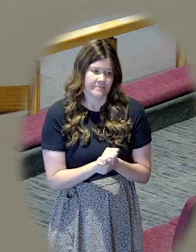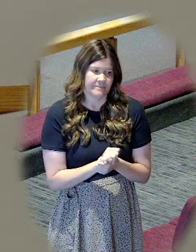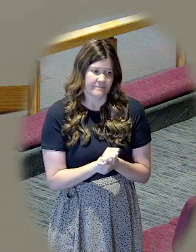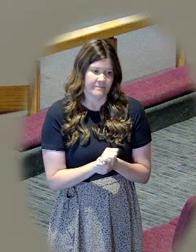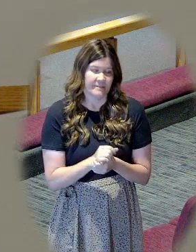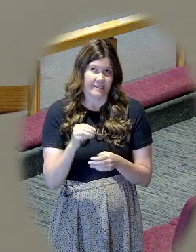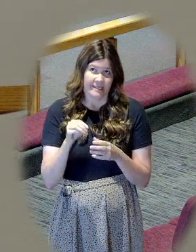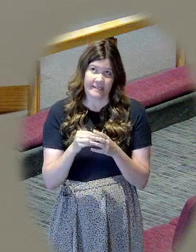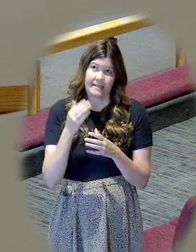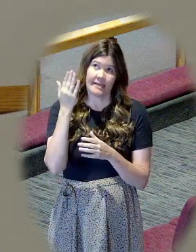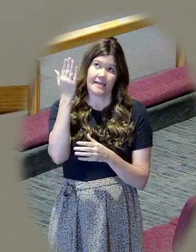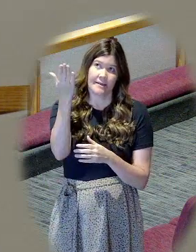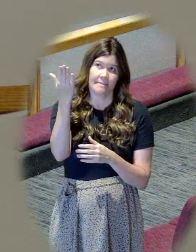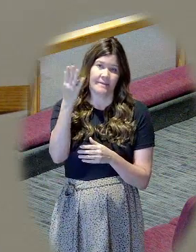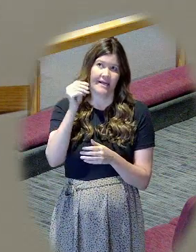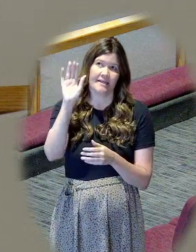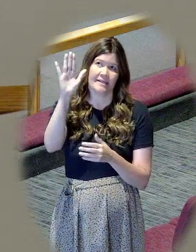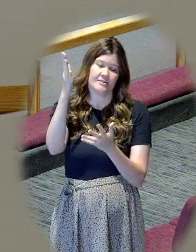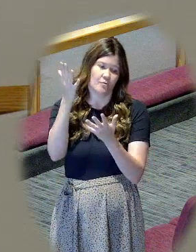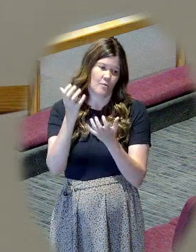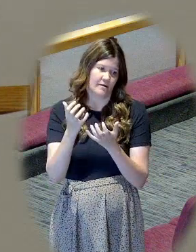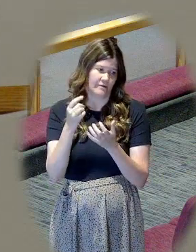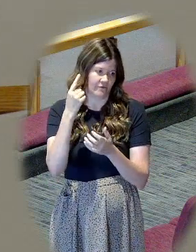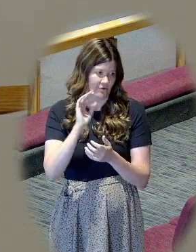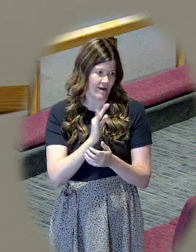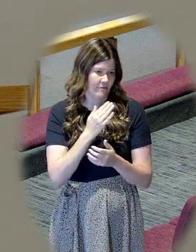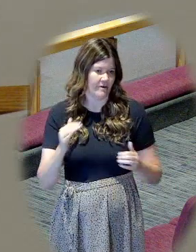in him and his will for our lives.